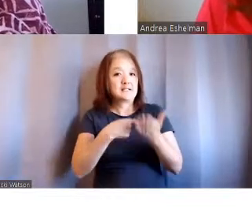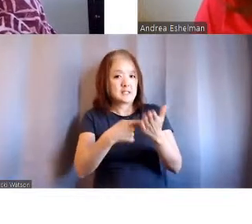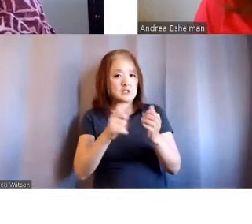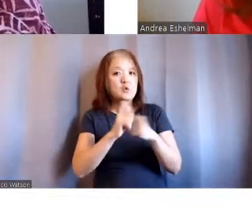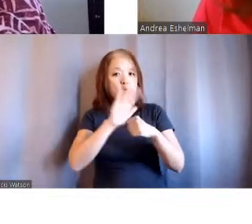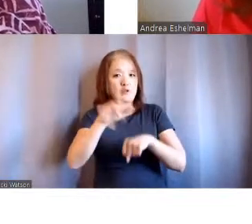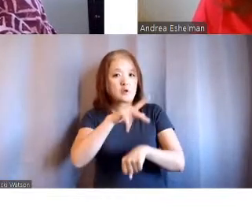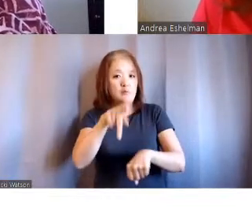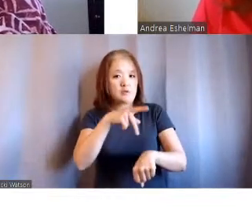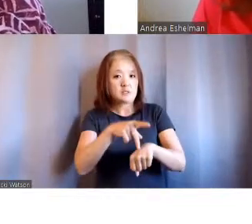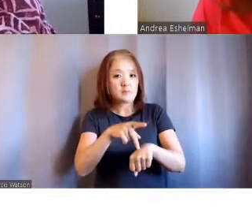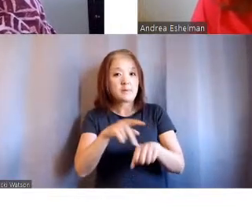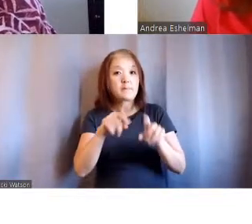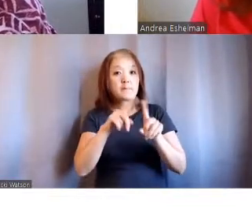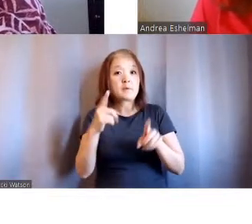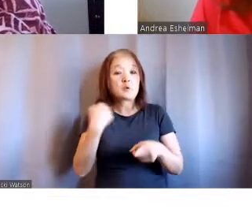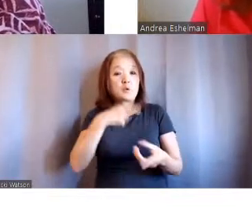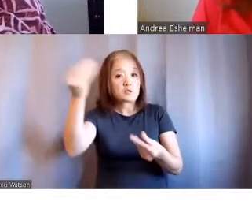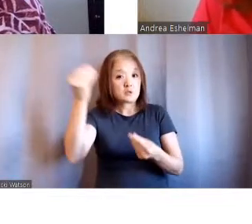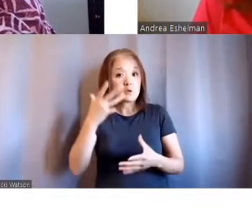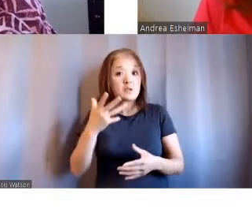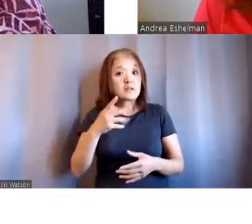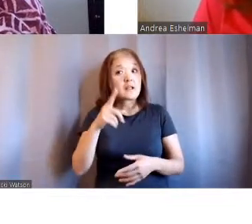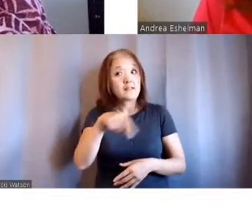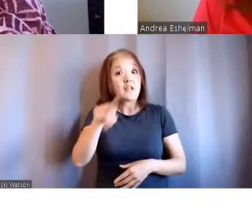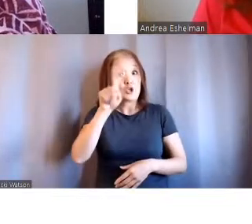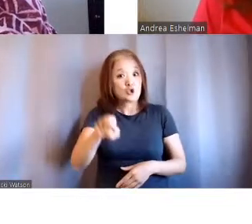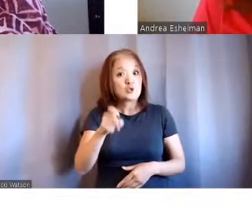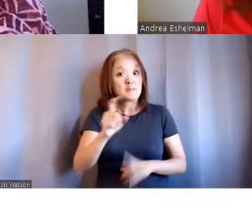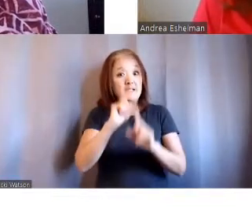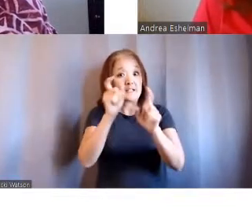been assured that there should be materials provided to you folks.